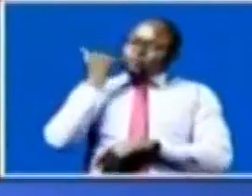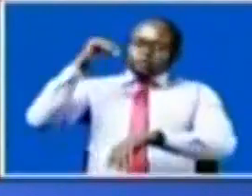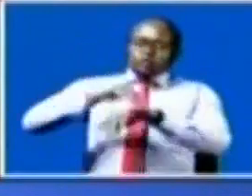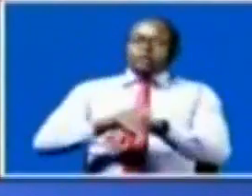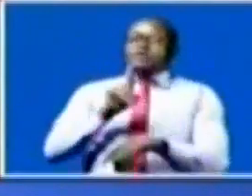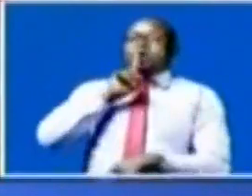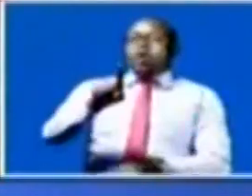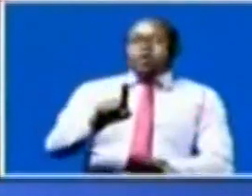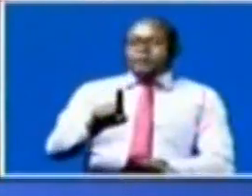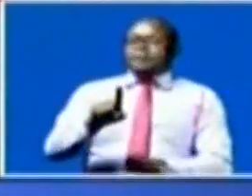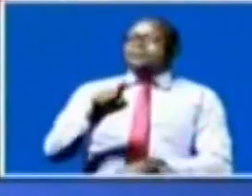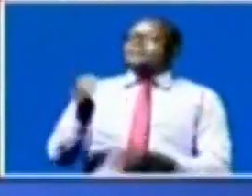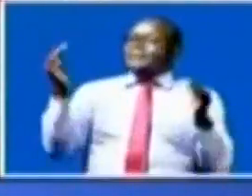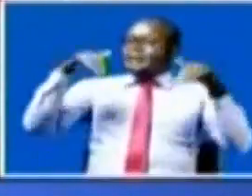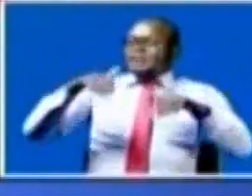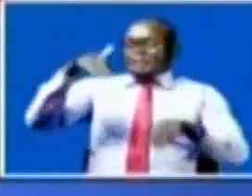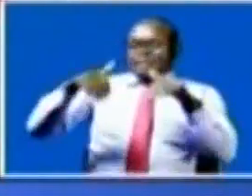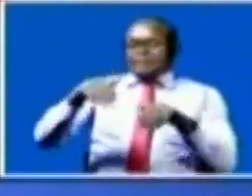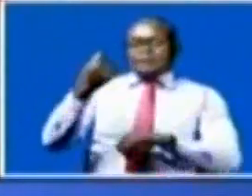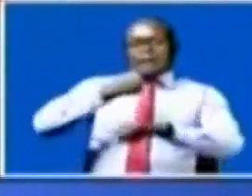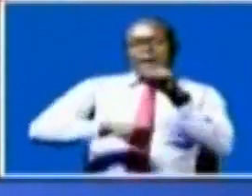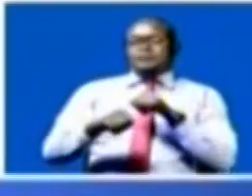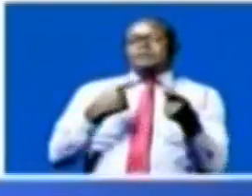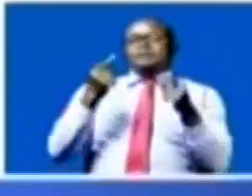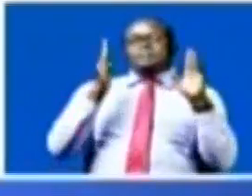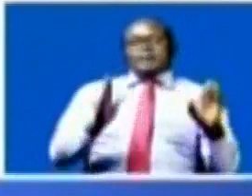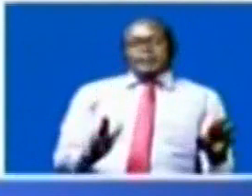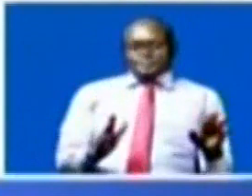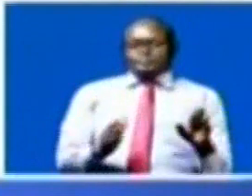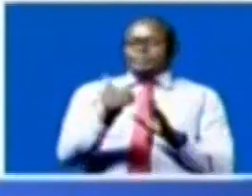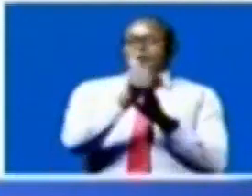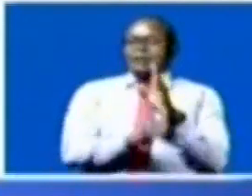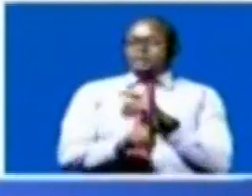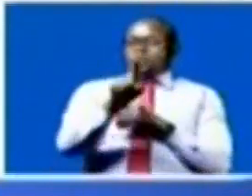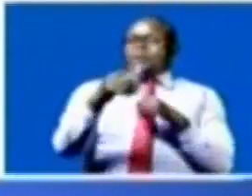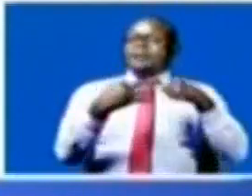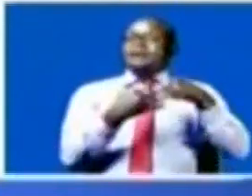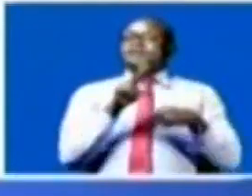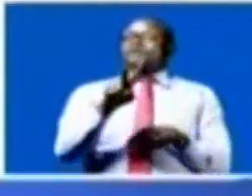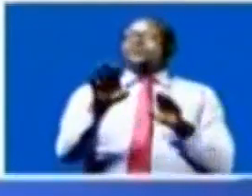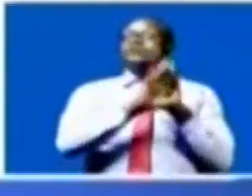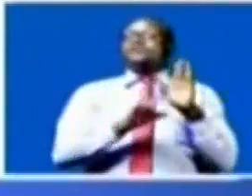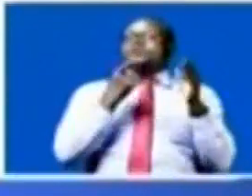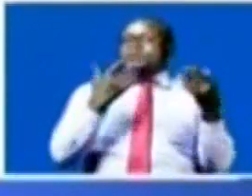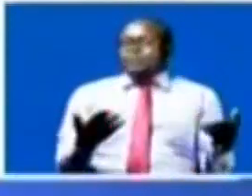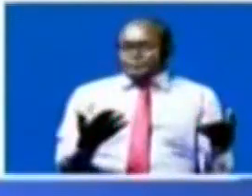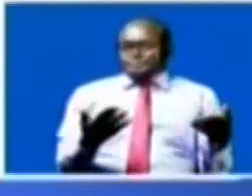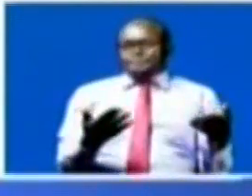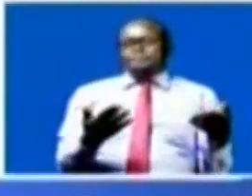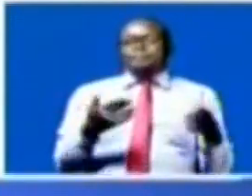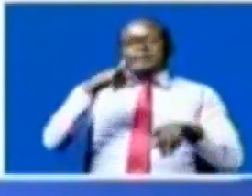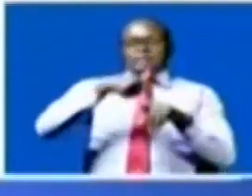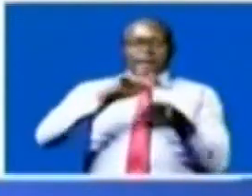stay orders, the Assembly elected an acting speaker. Article 182 of the Constitution is explicit when